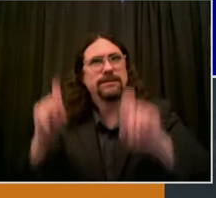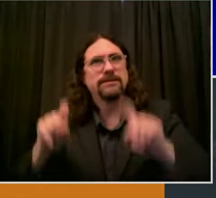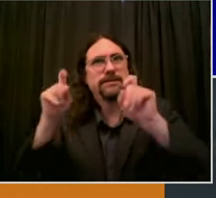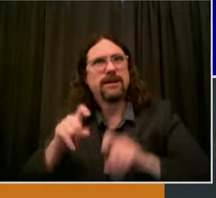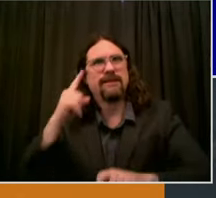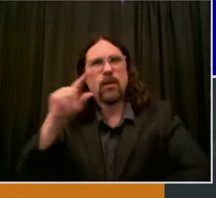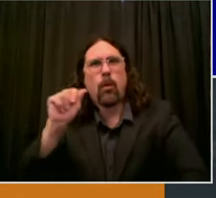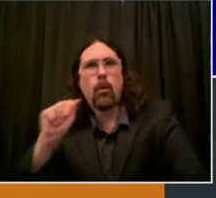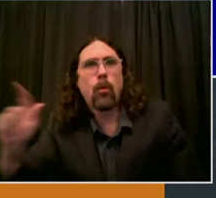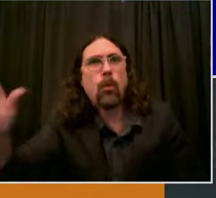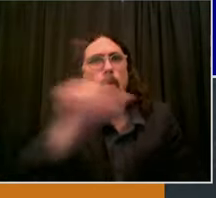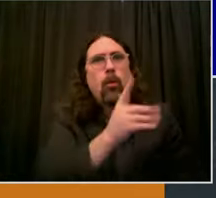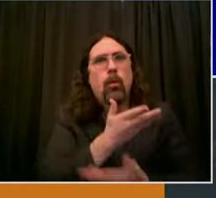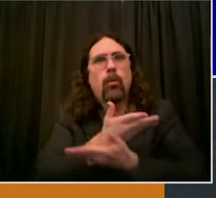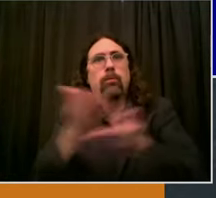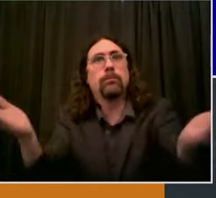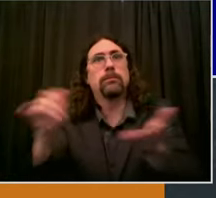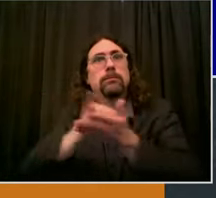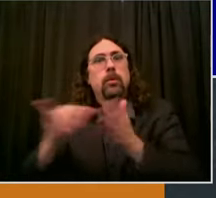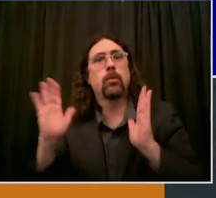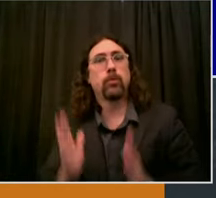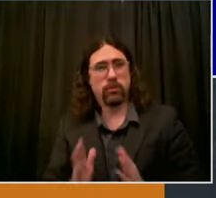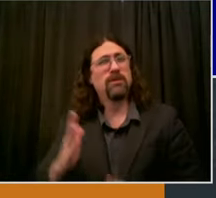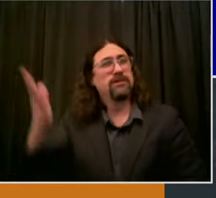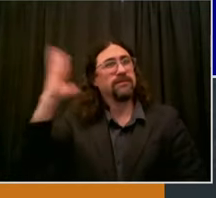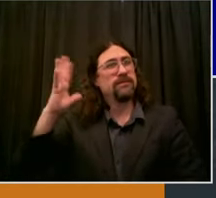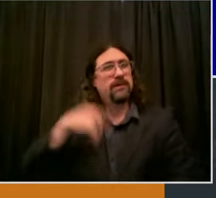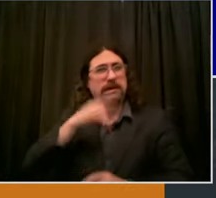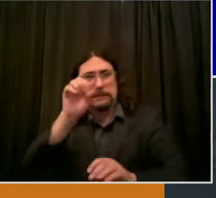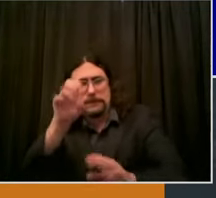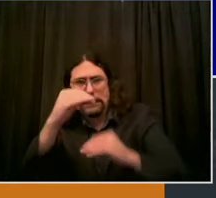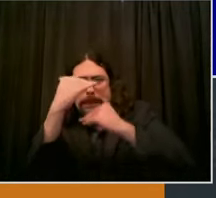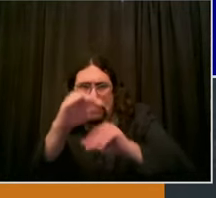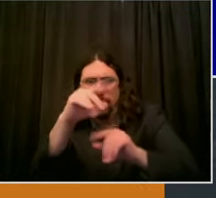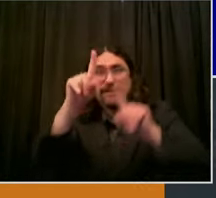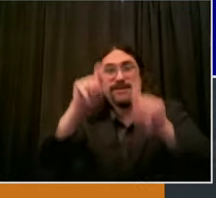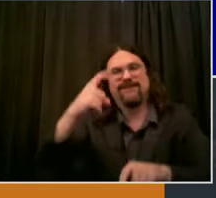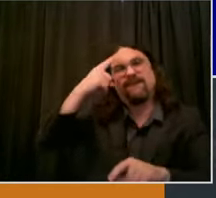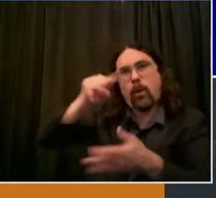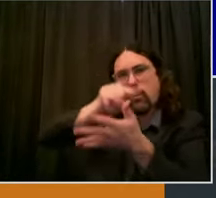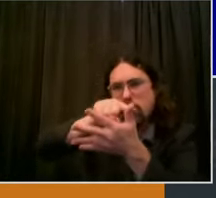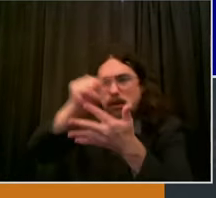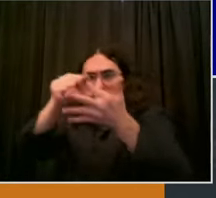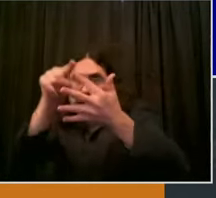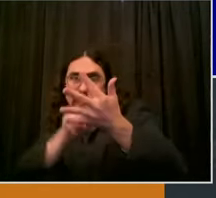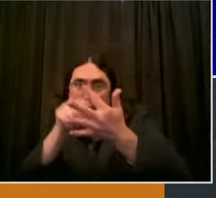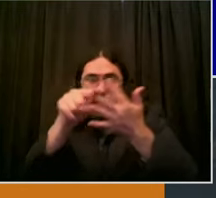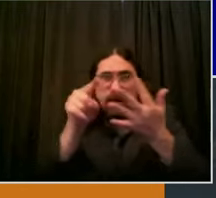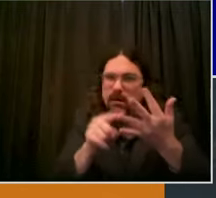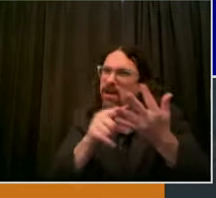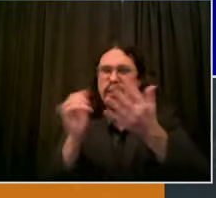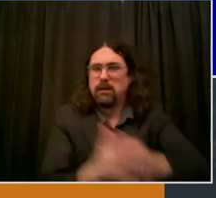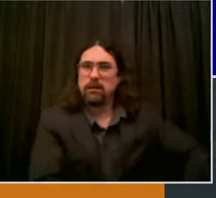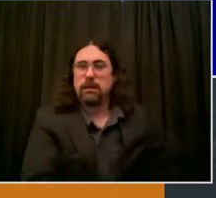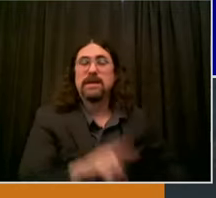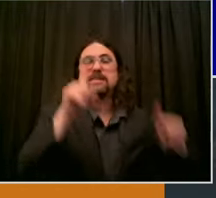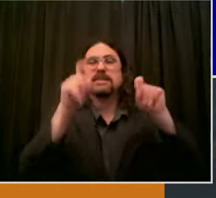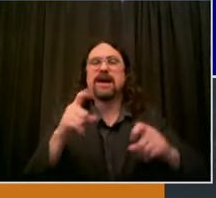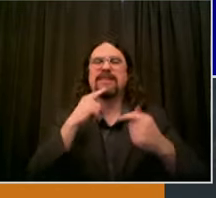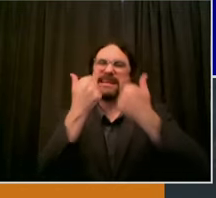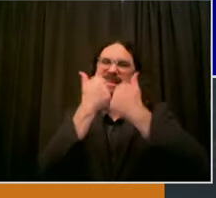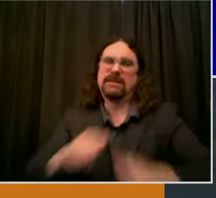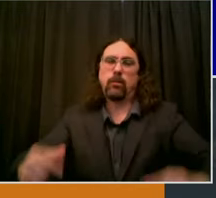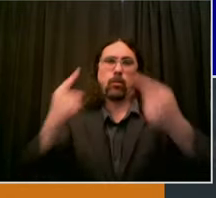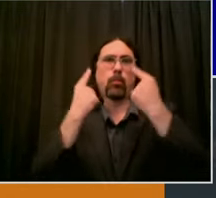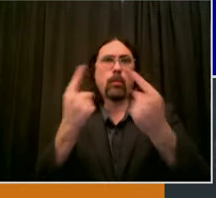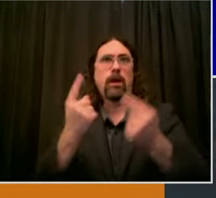and get these tests. We've talked before about the different priorities. We've talked before about people who had pre-existing conditions